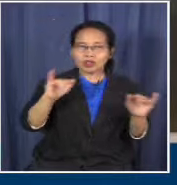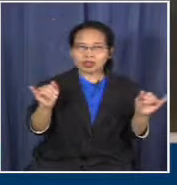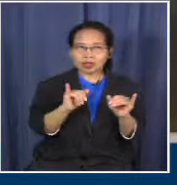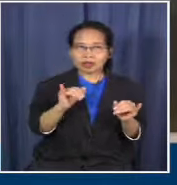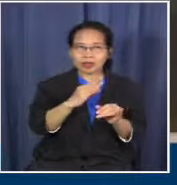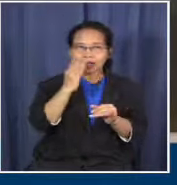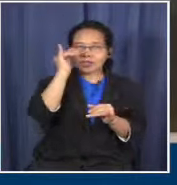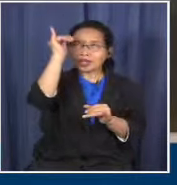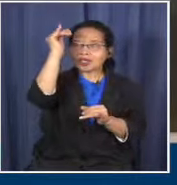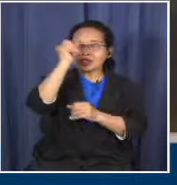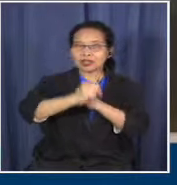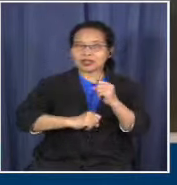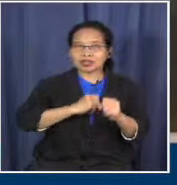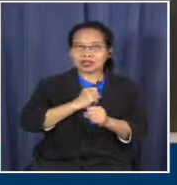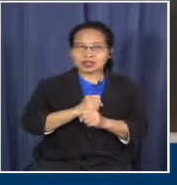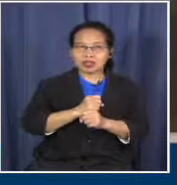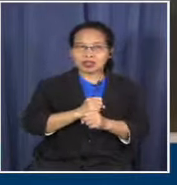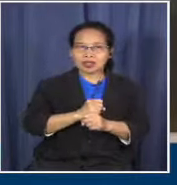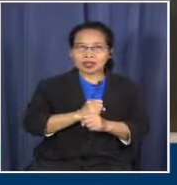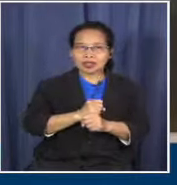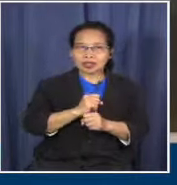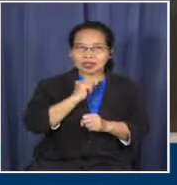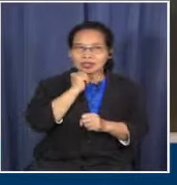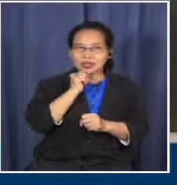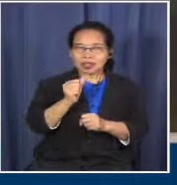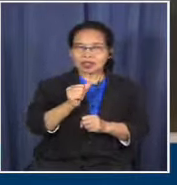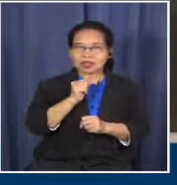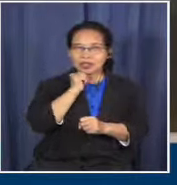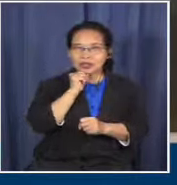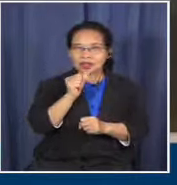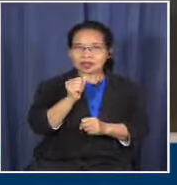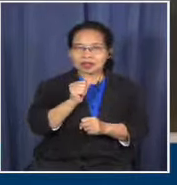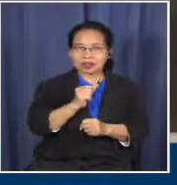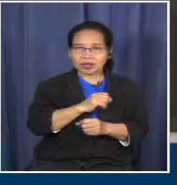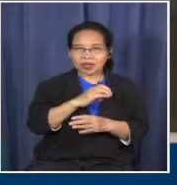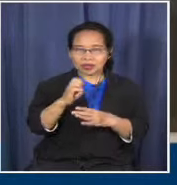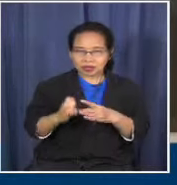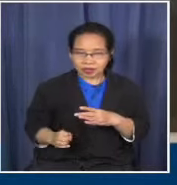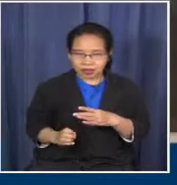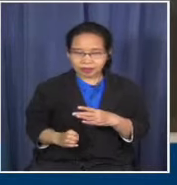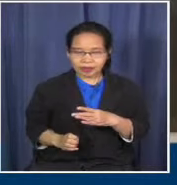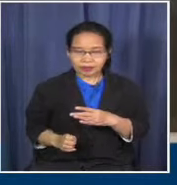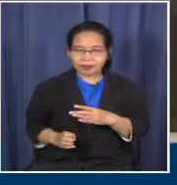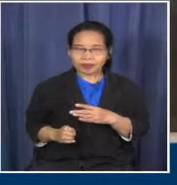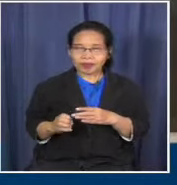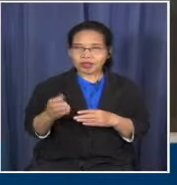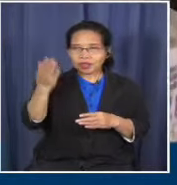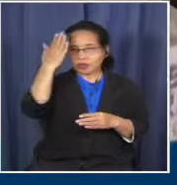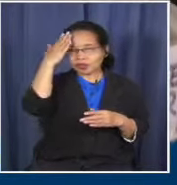But thou art the same, and thy years shall not fail.